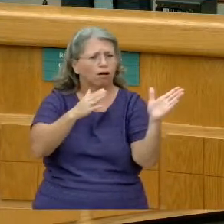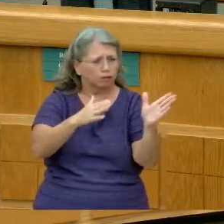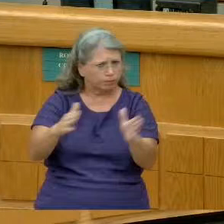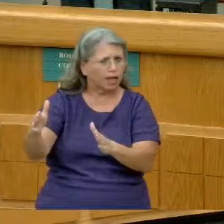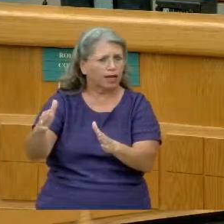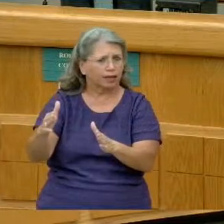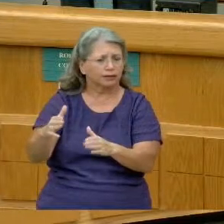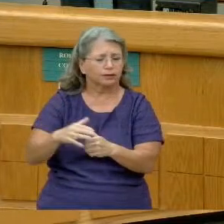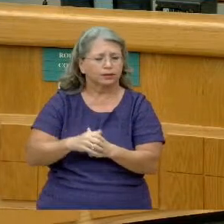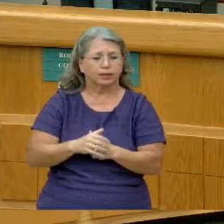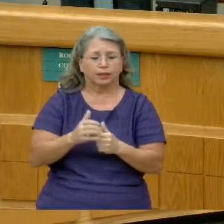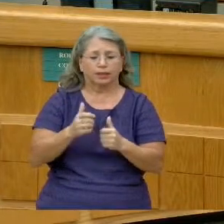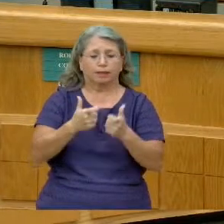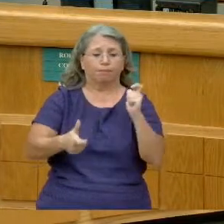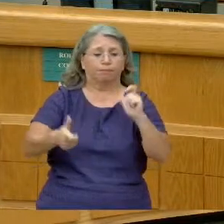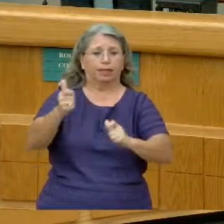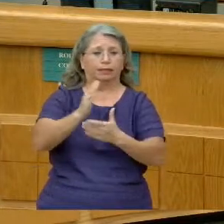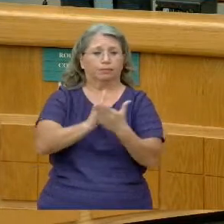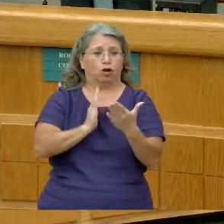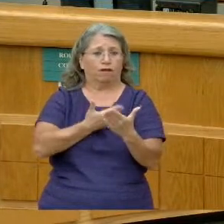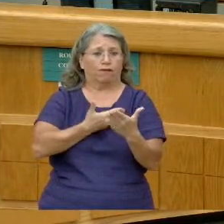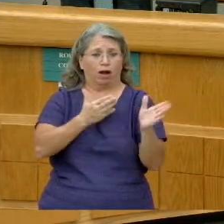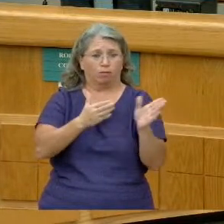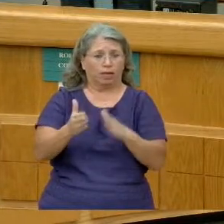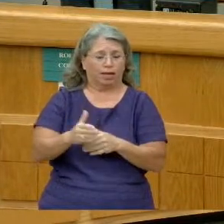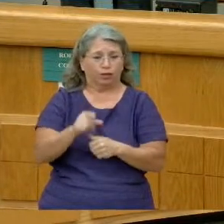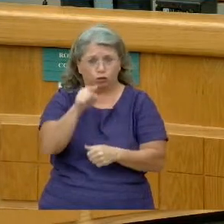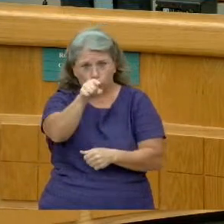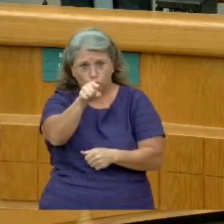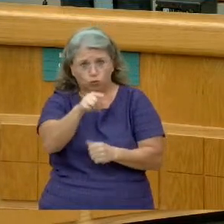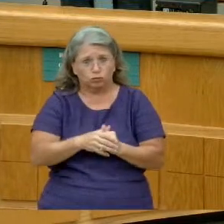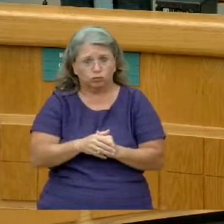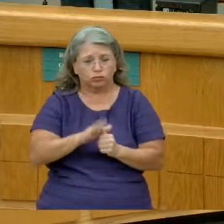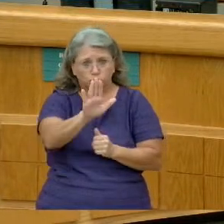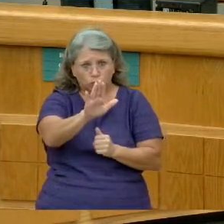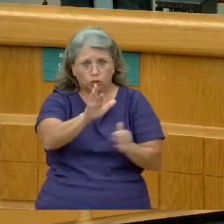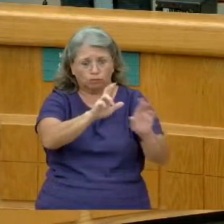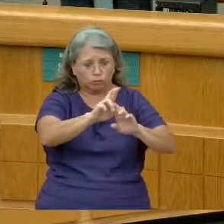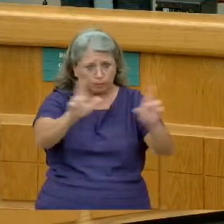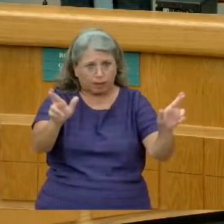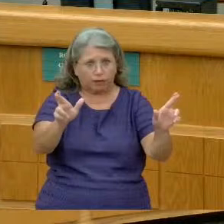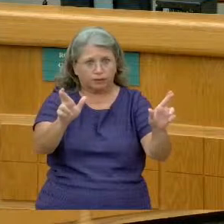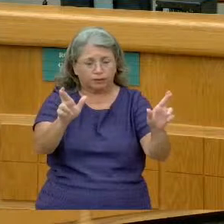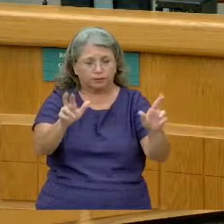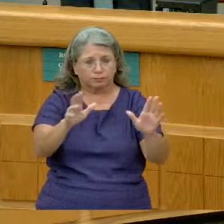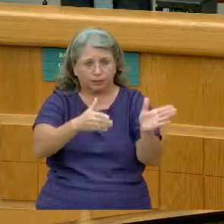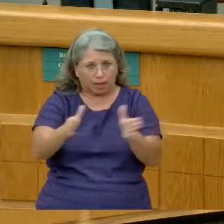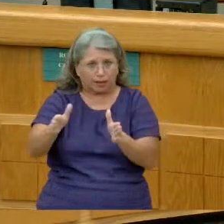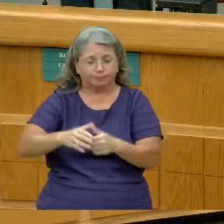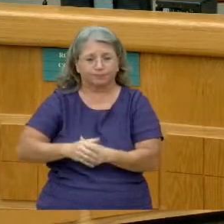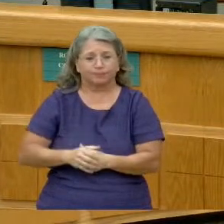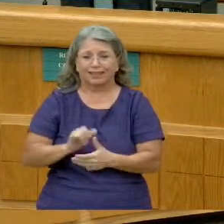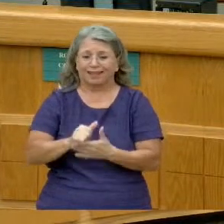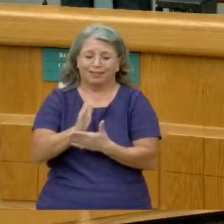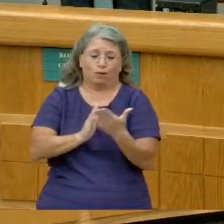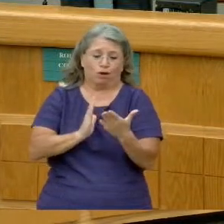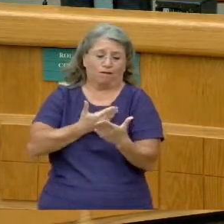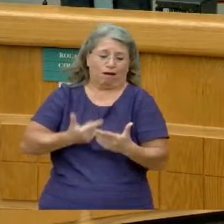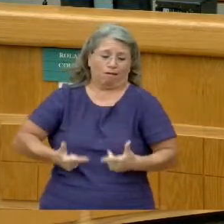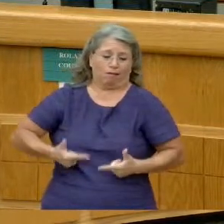of our plan is you and your preparedness. So it's part of life here in the Coastal